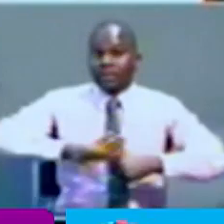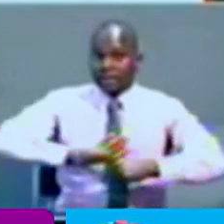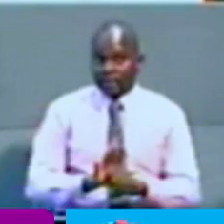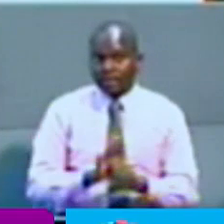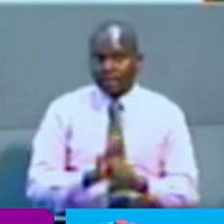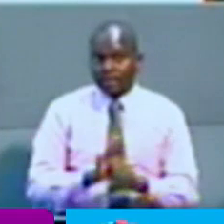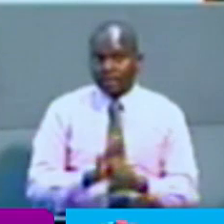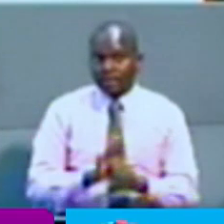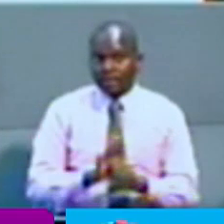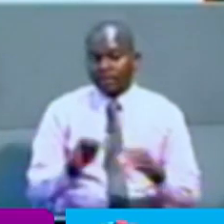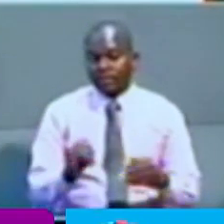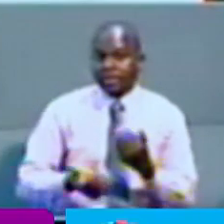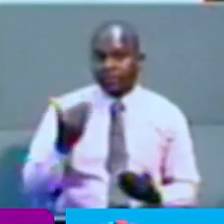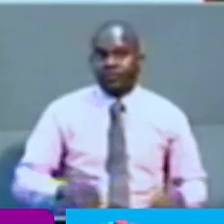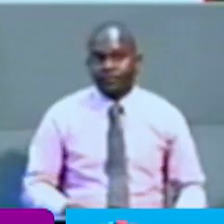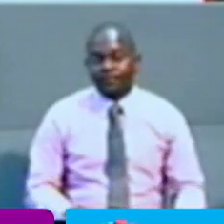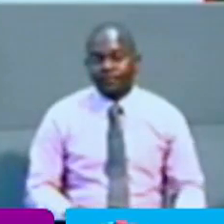COVID-19 or otherwise, are taken care of.